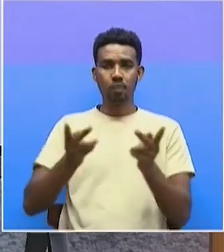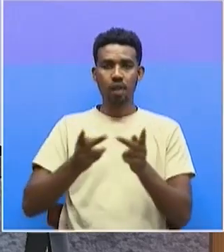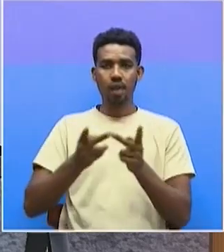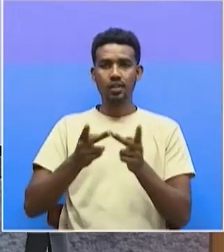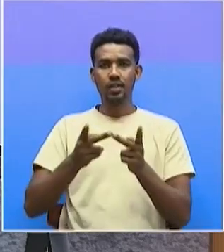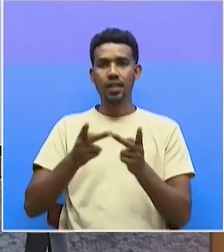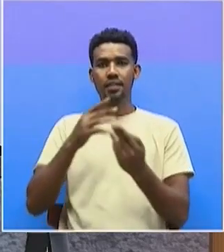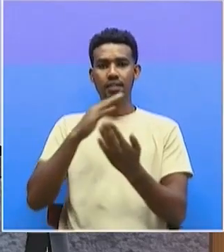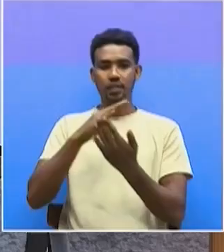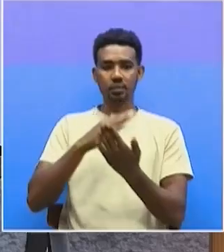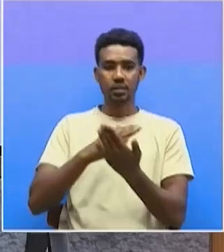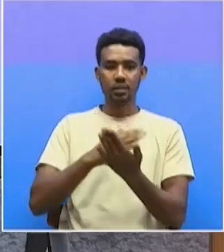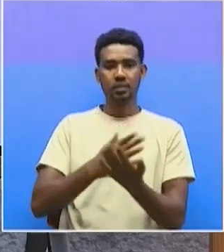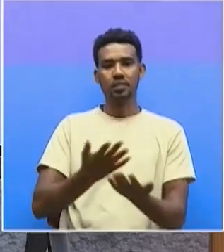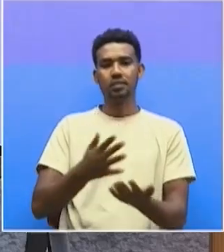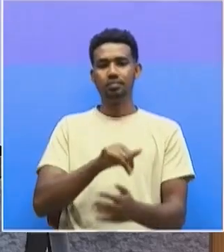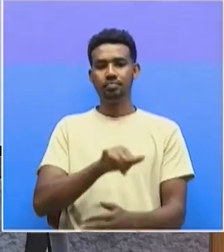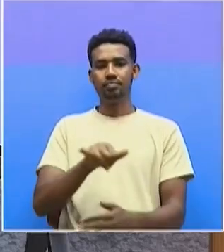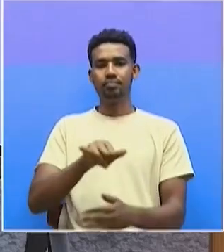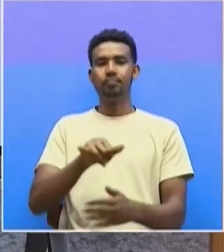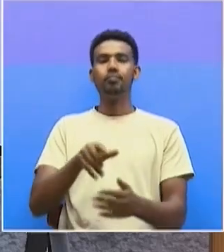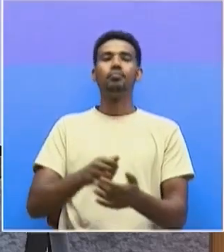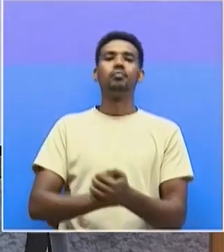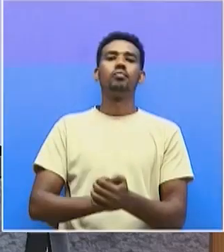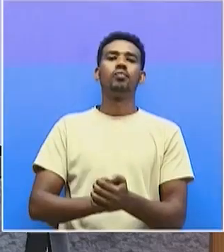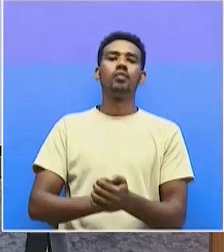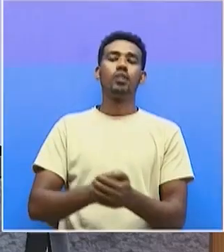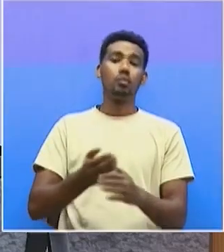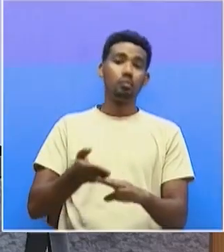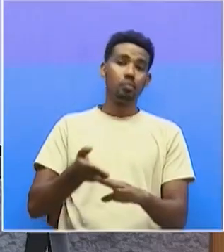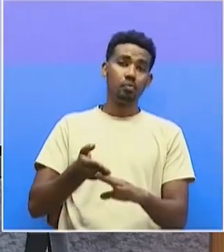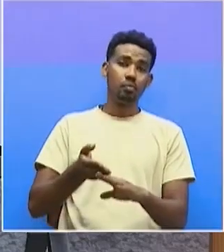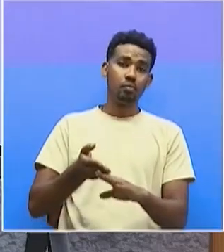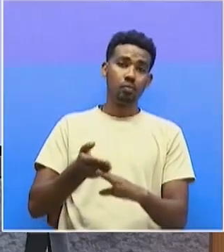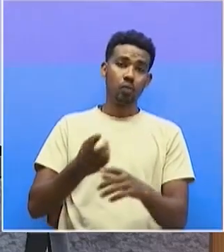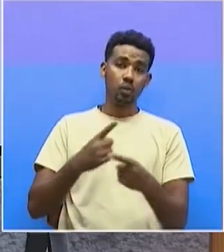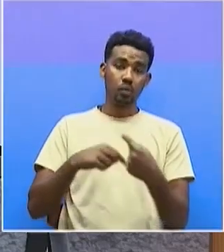and also person too. So when we come through here, you can prefer